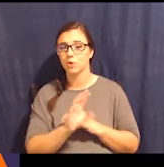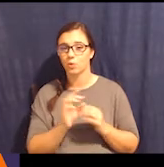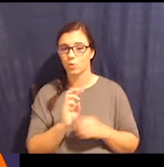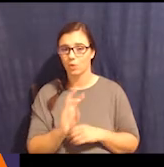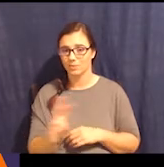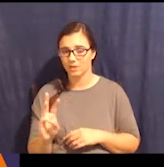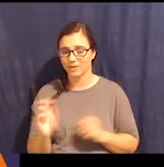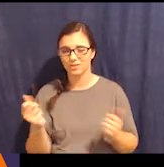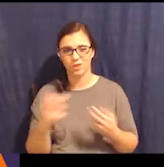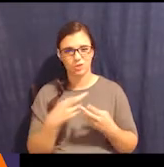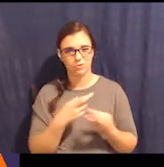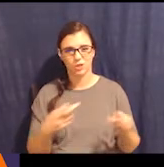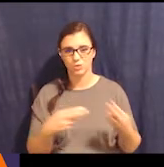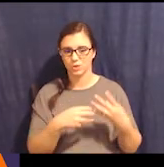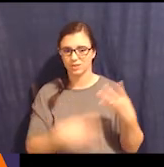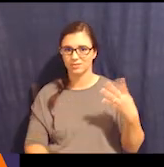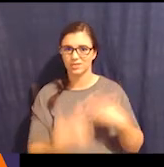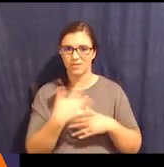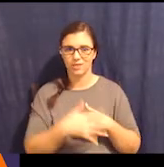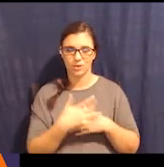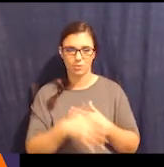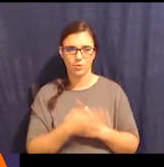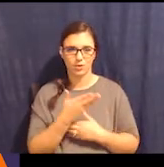offer at